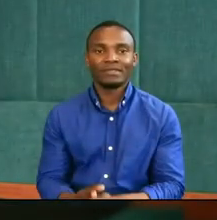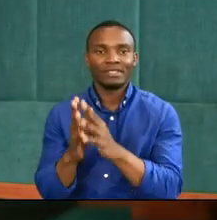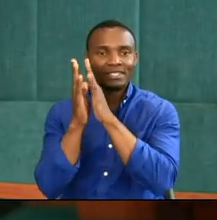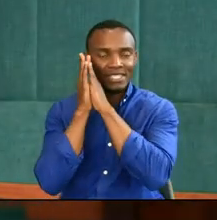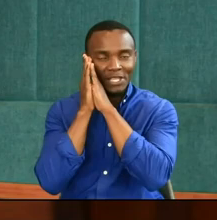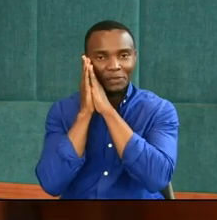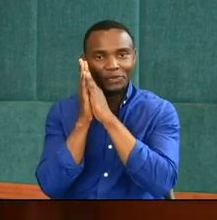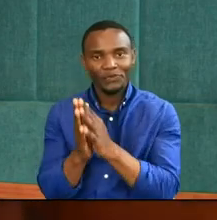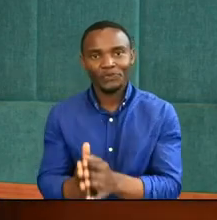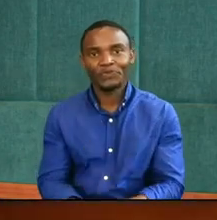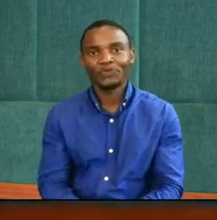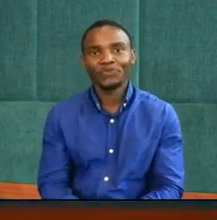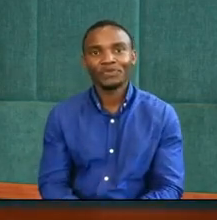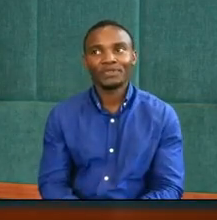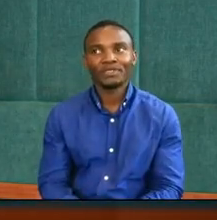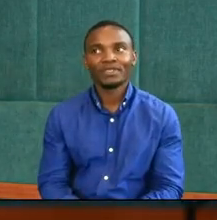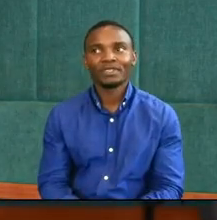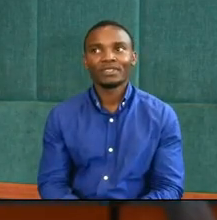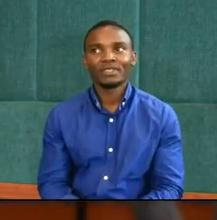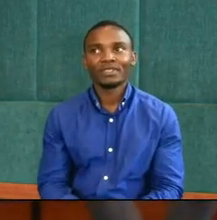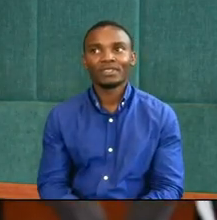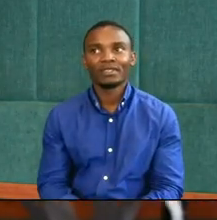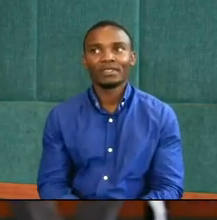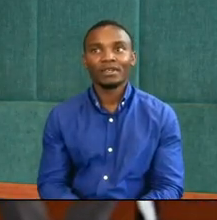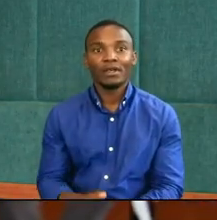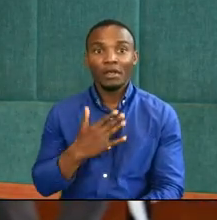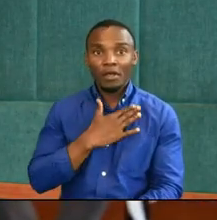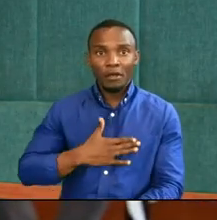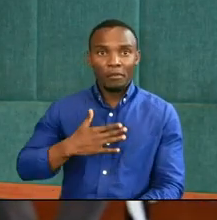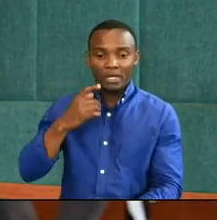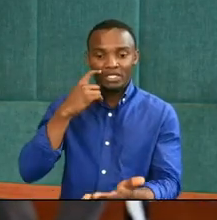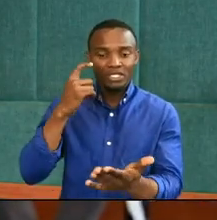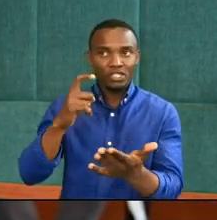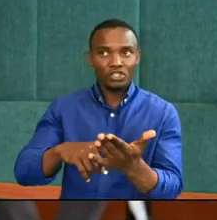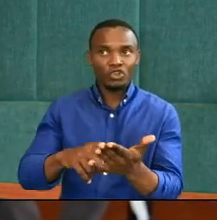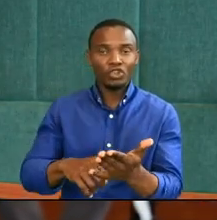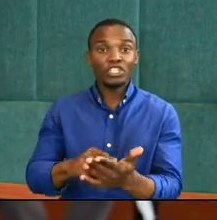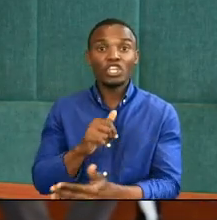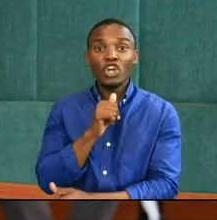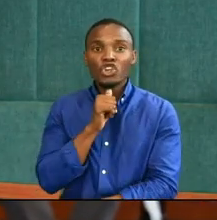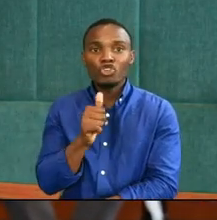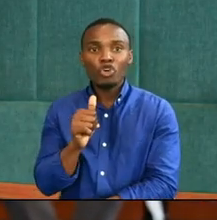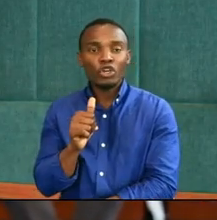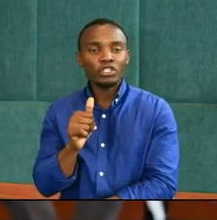Sleep. Hey, please notice, not disobedience,